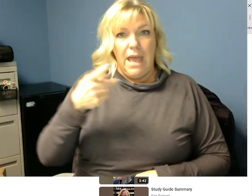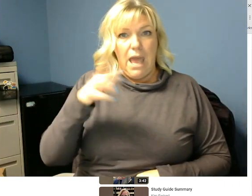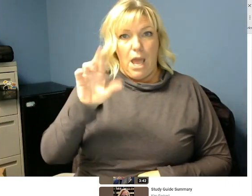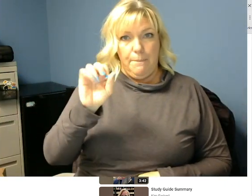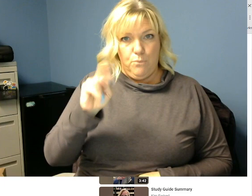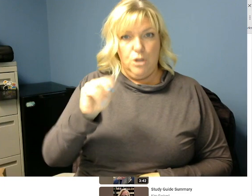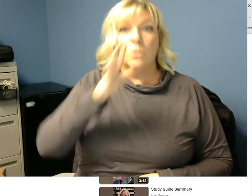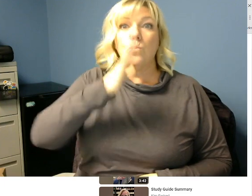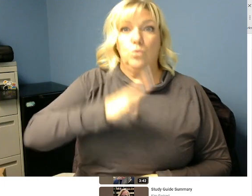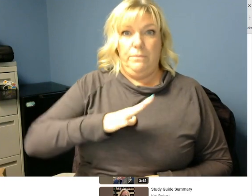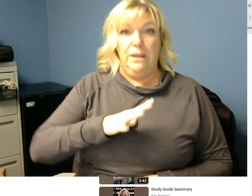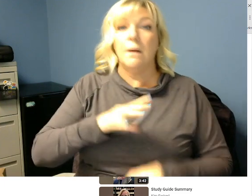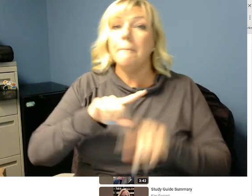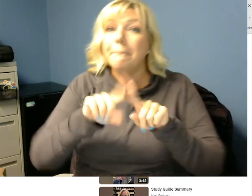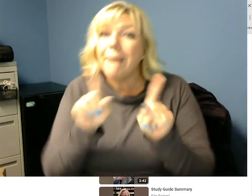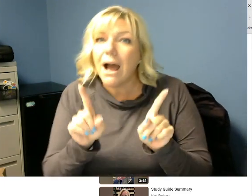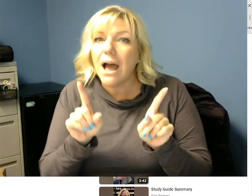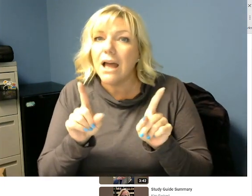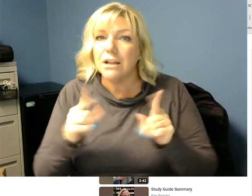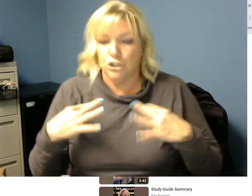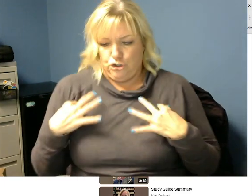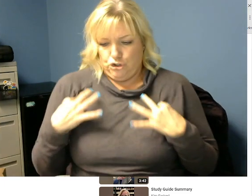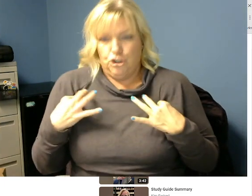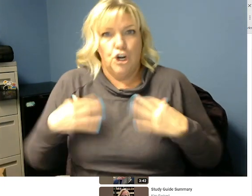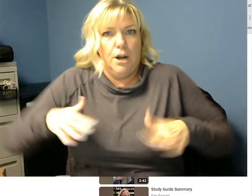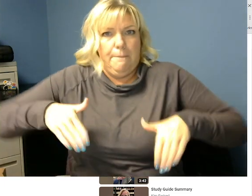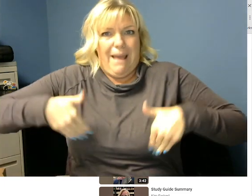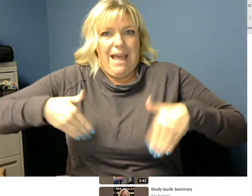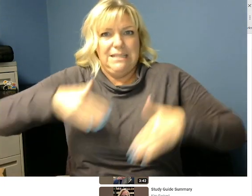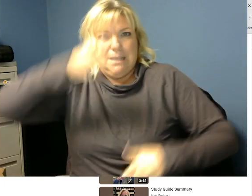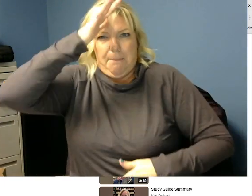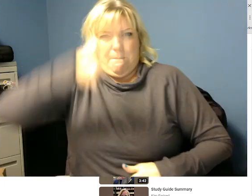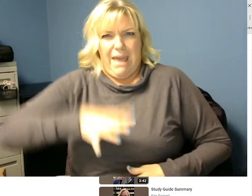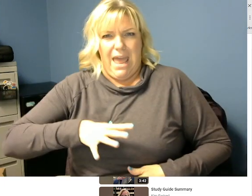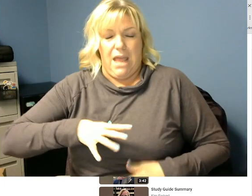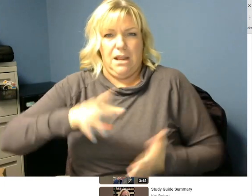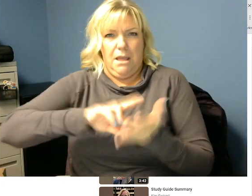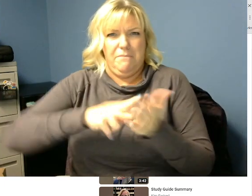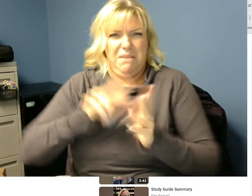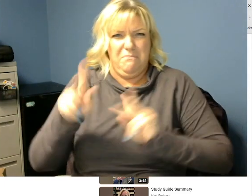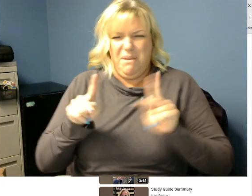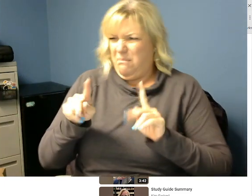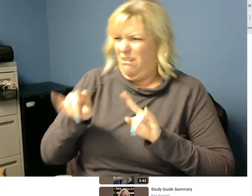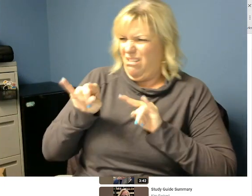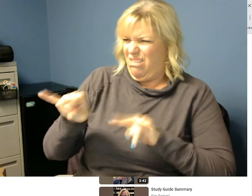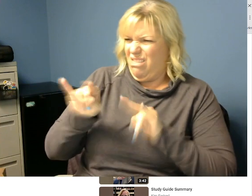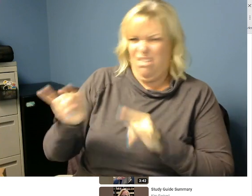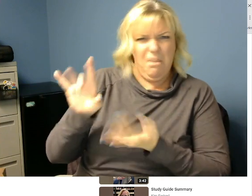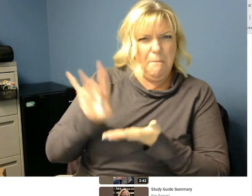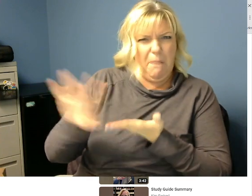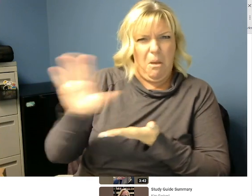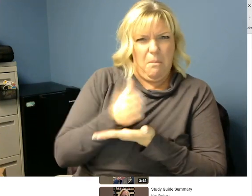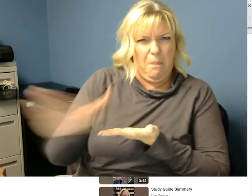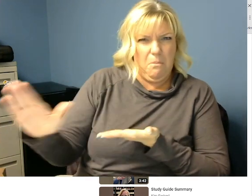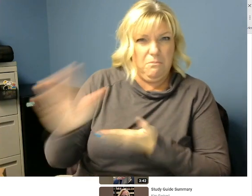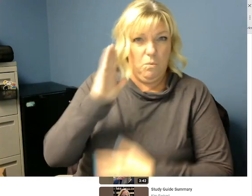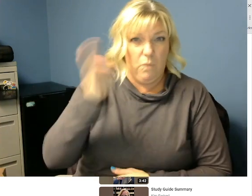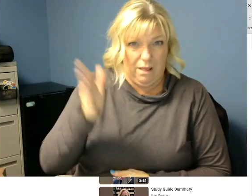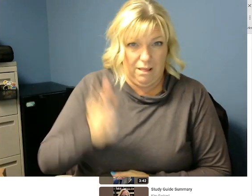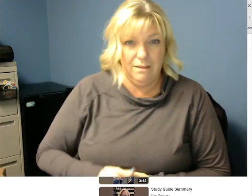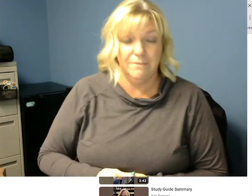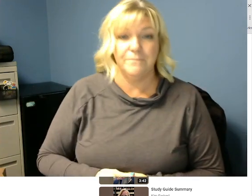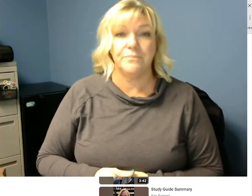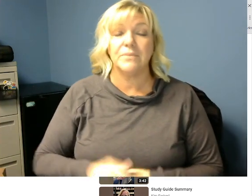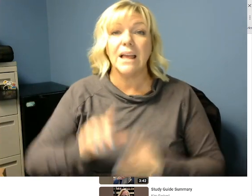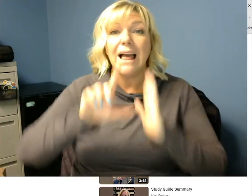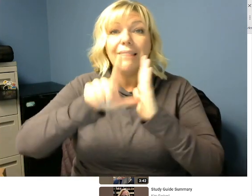shirt of a man, which is going to make Hall a complete outcast. Now, I can't tell you what happened to Hall after this case. Hall only